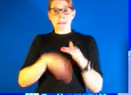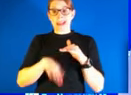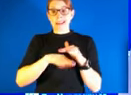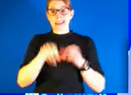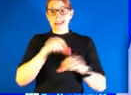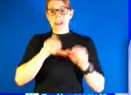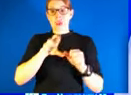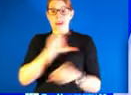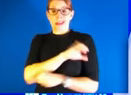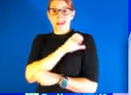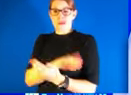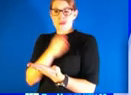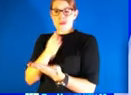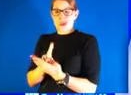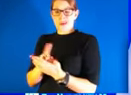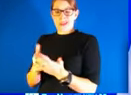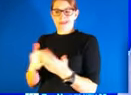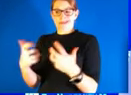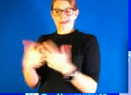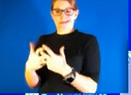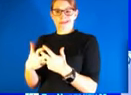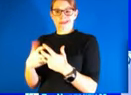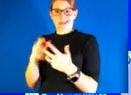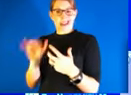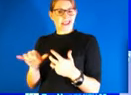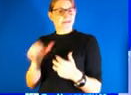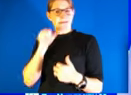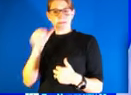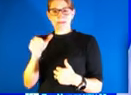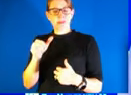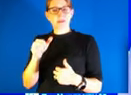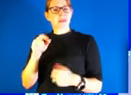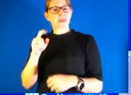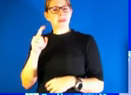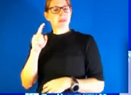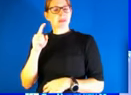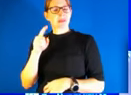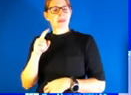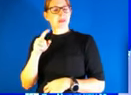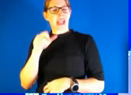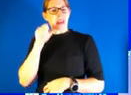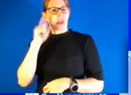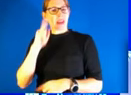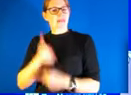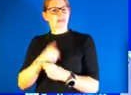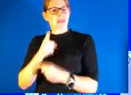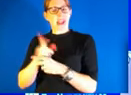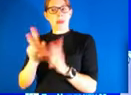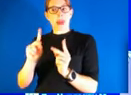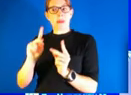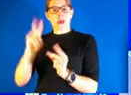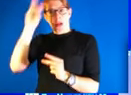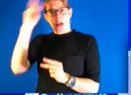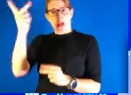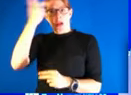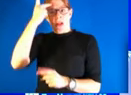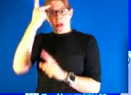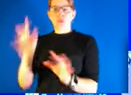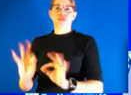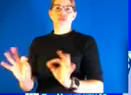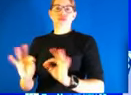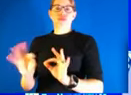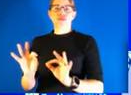to prove that. So I think it's a misnomer, and I think that does then tell people that it's maybe no worse than a cold,